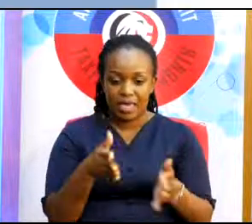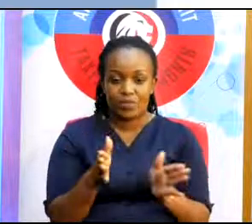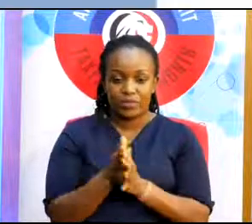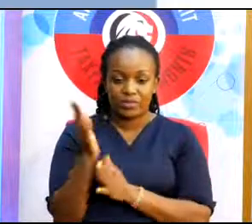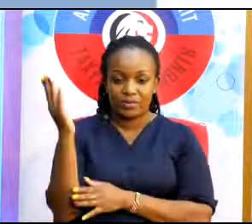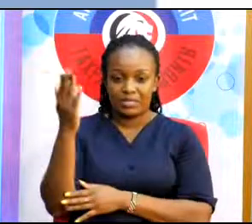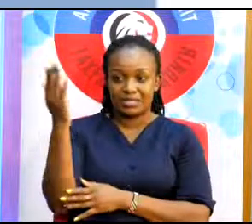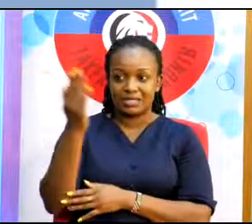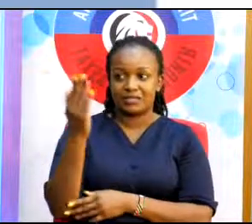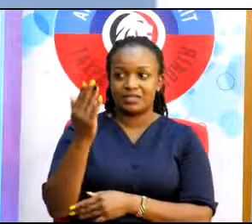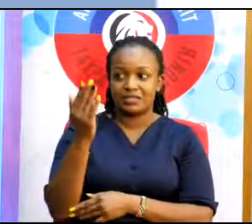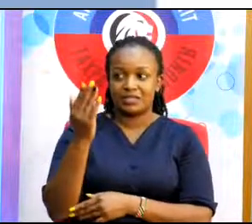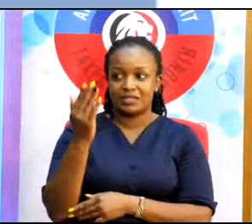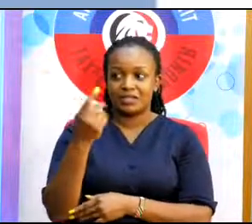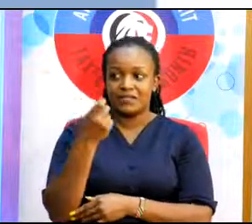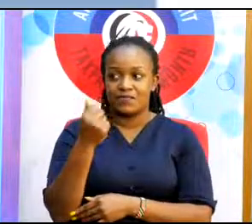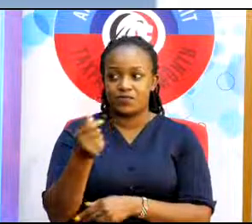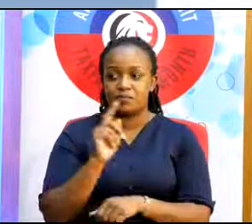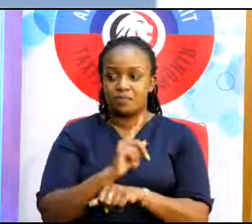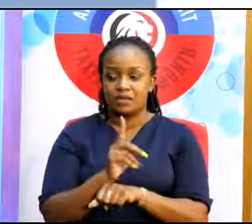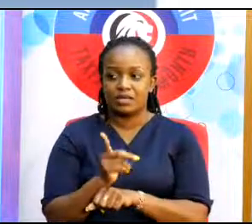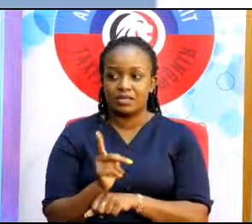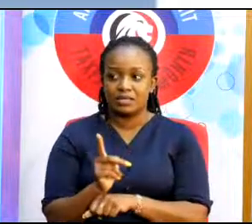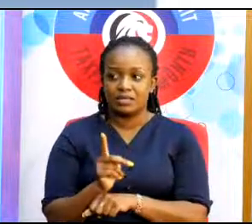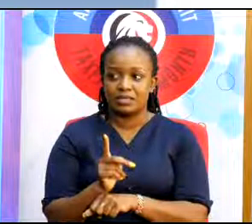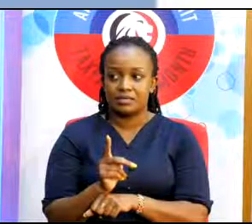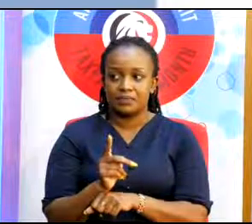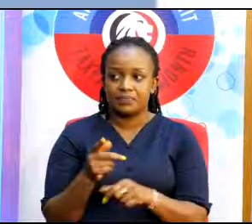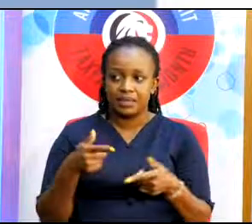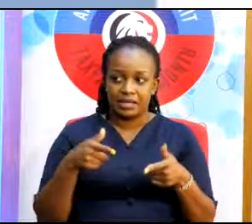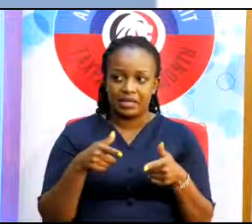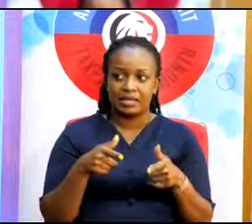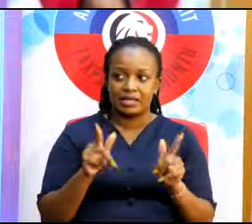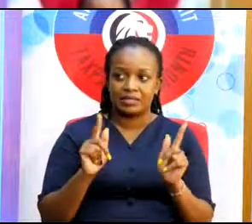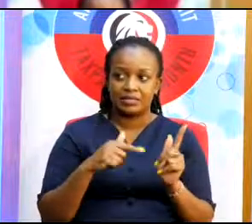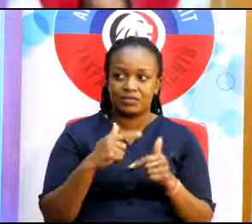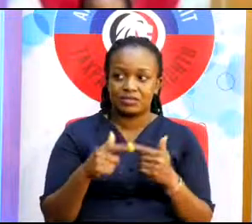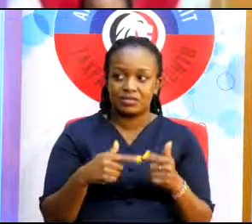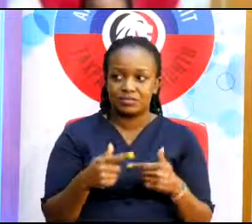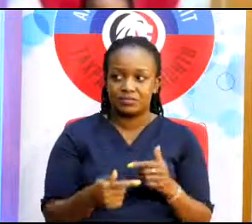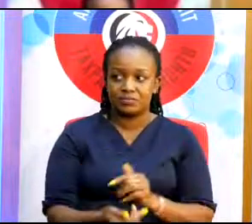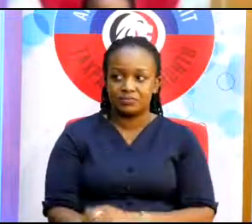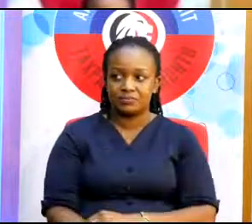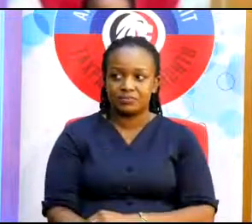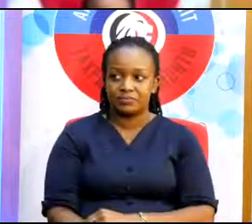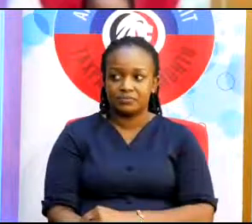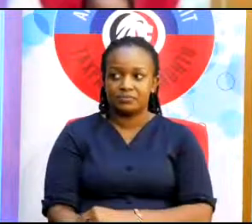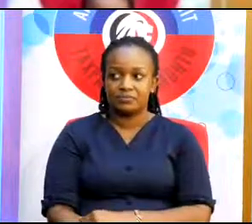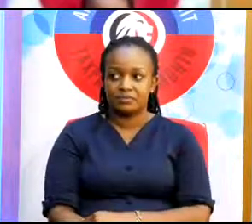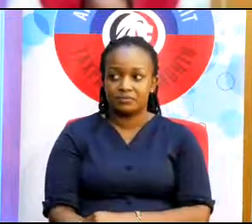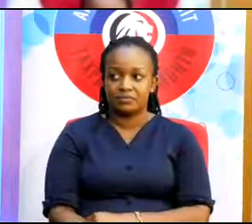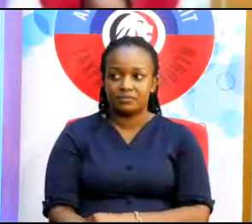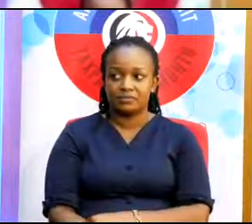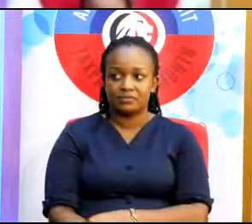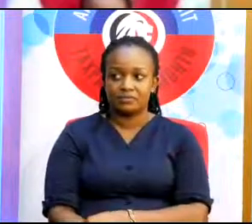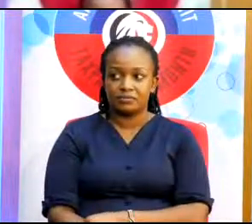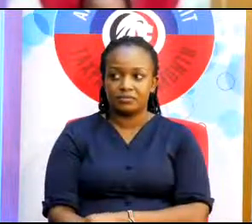presentation in just a moment, sir. So let us carry Hello? on with that.